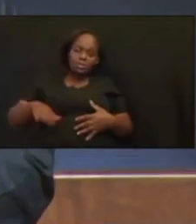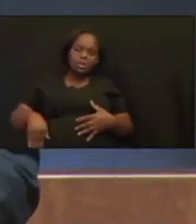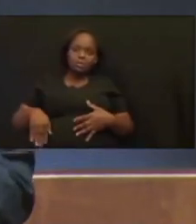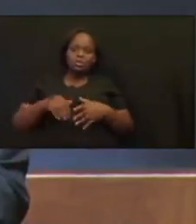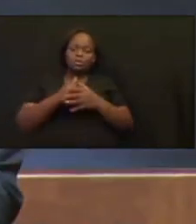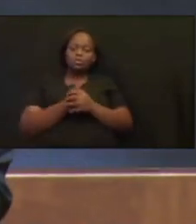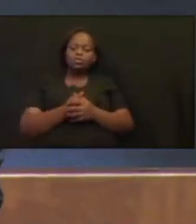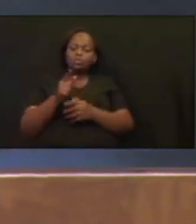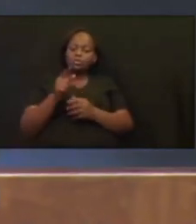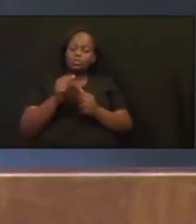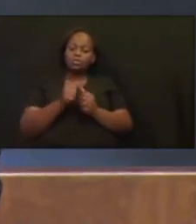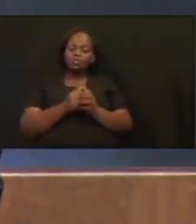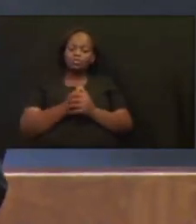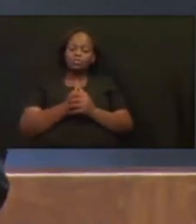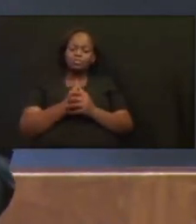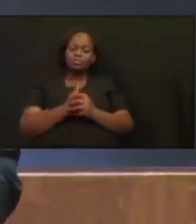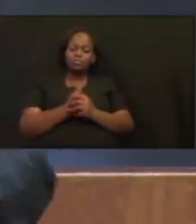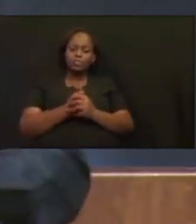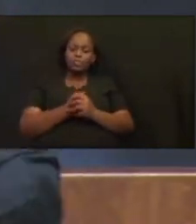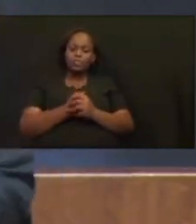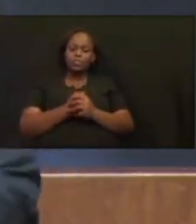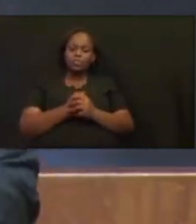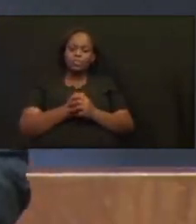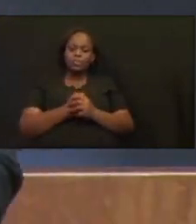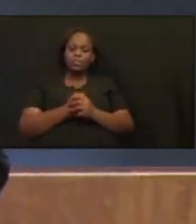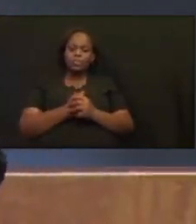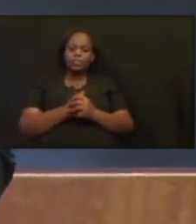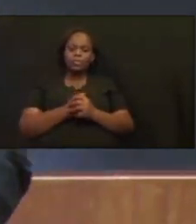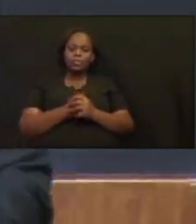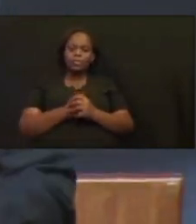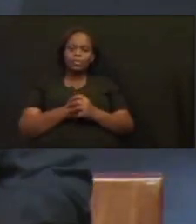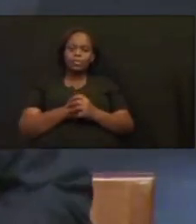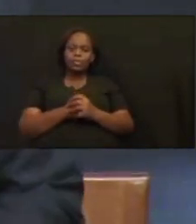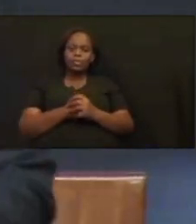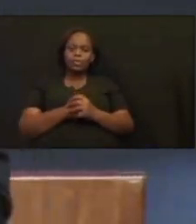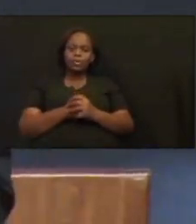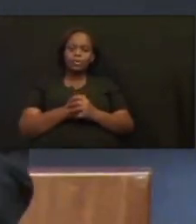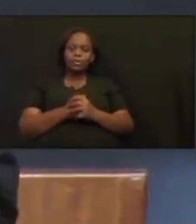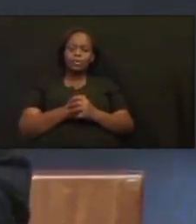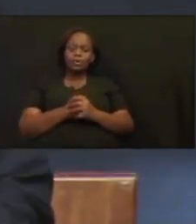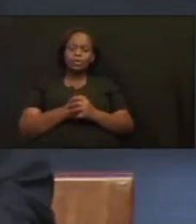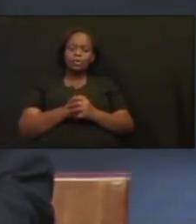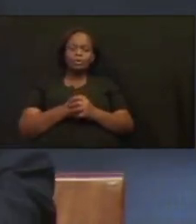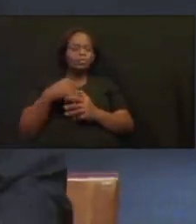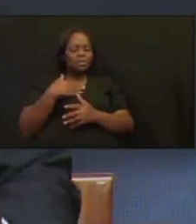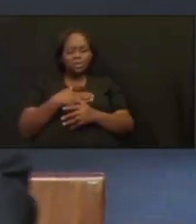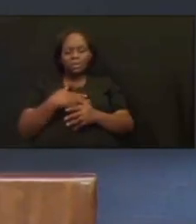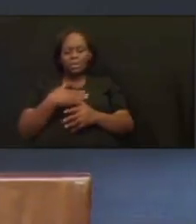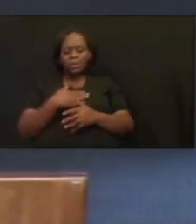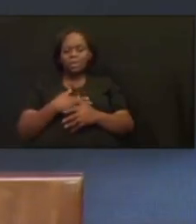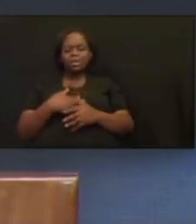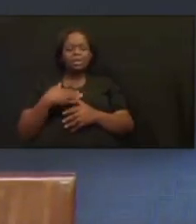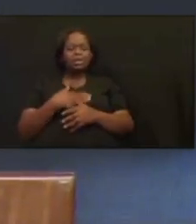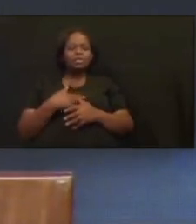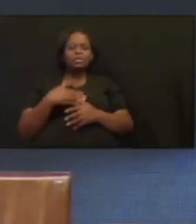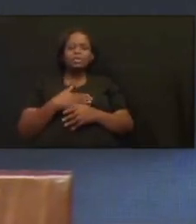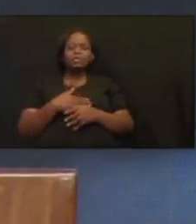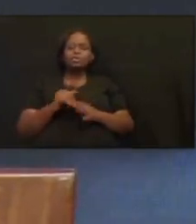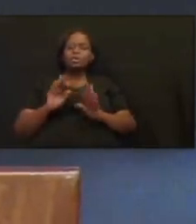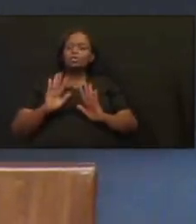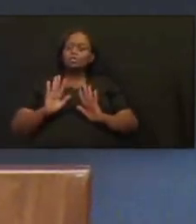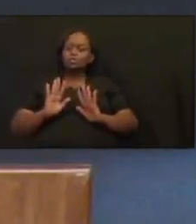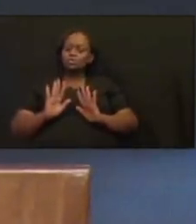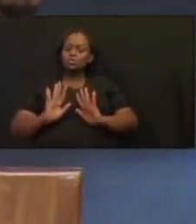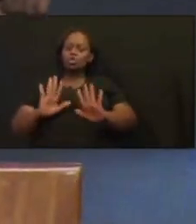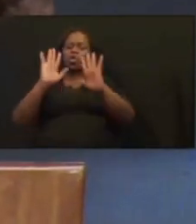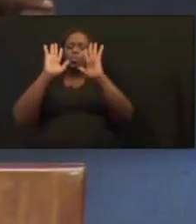Are we together? Young lady, if you had stopped jumping around, you would have settled down early and